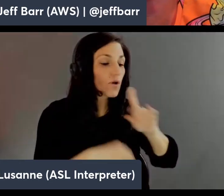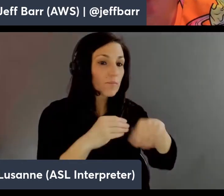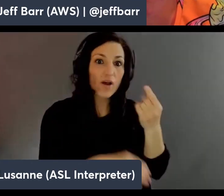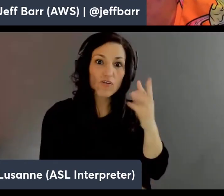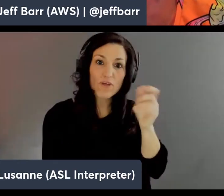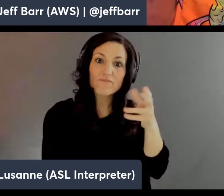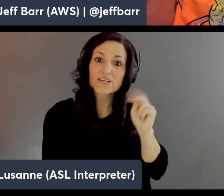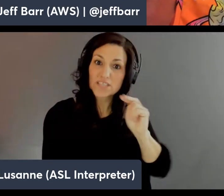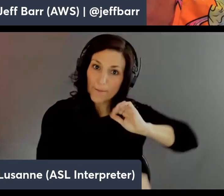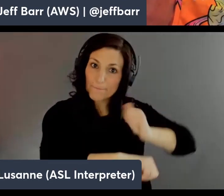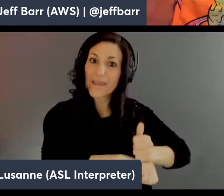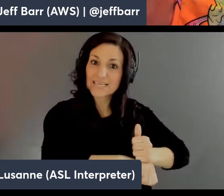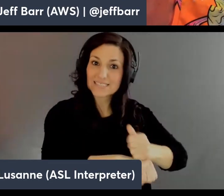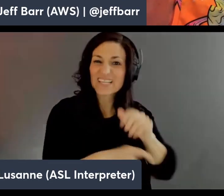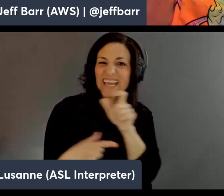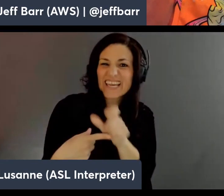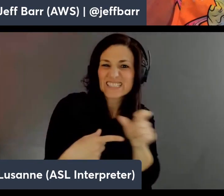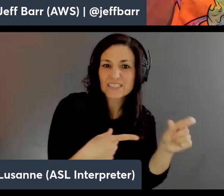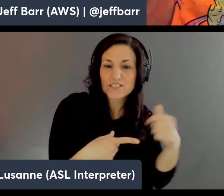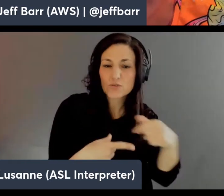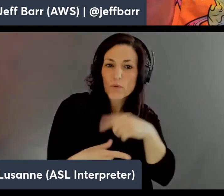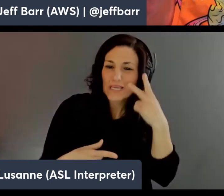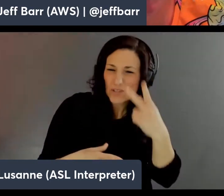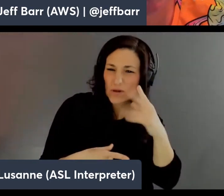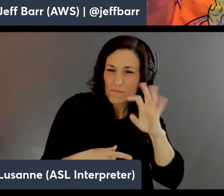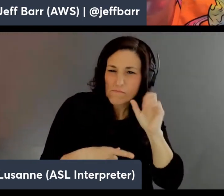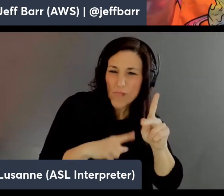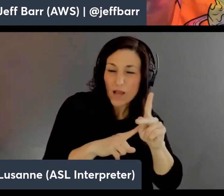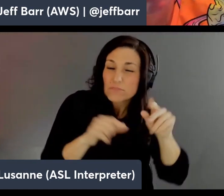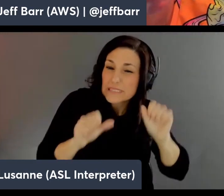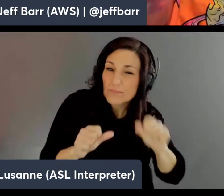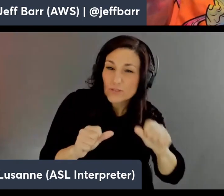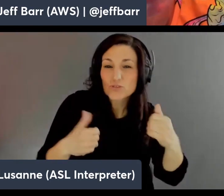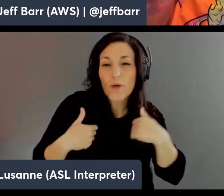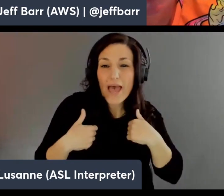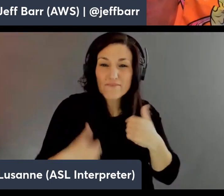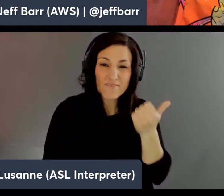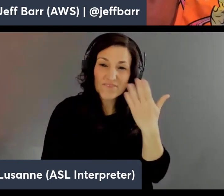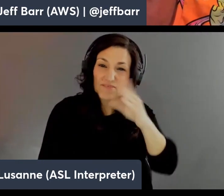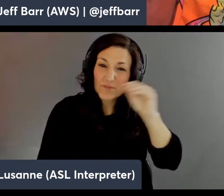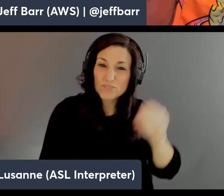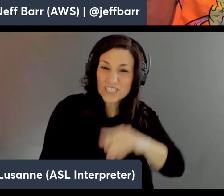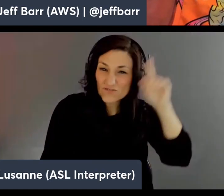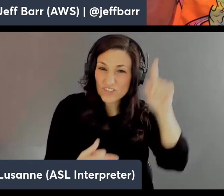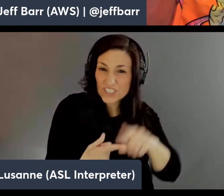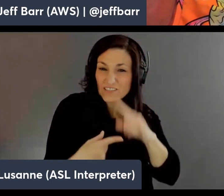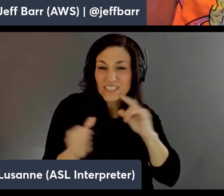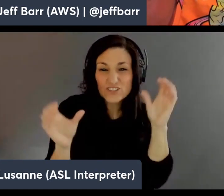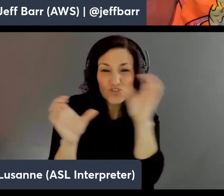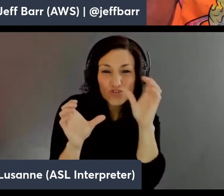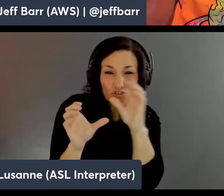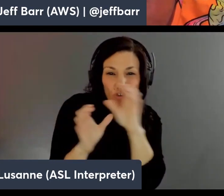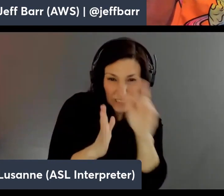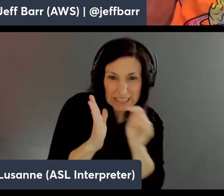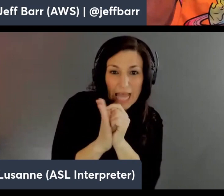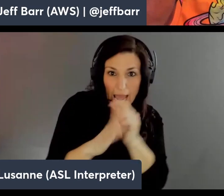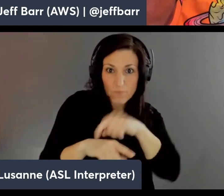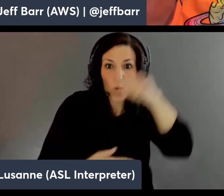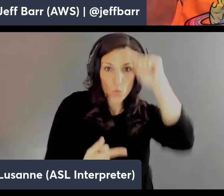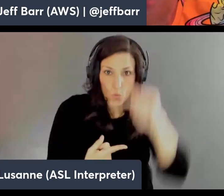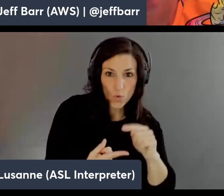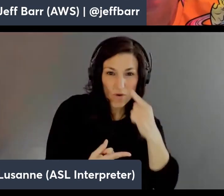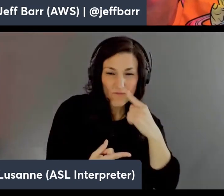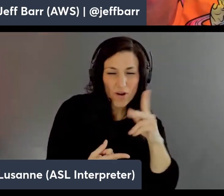we observed is Splunk was able to get 50% reduction in search time with the Nitro instances.